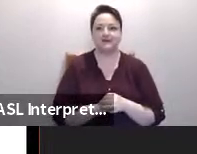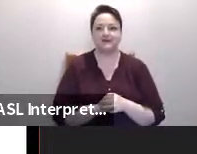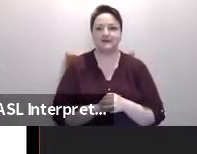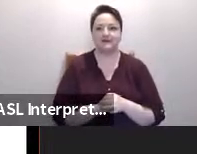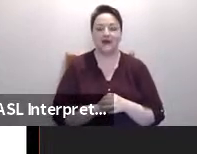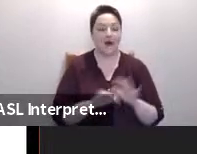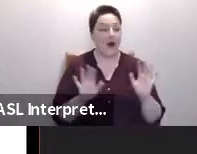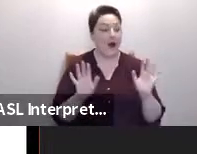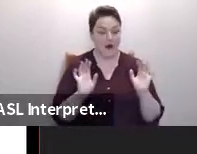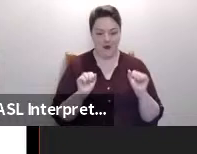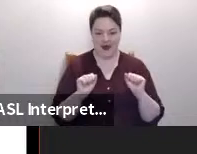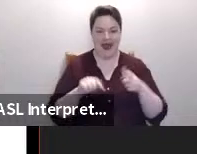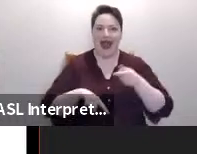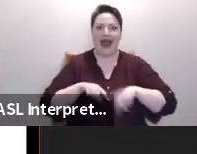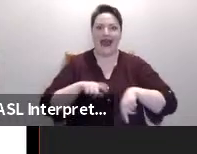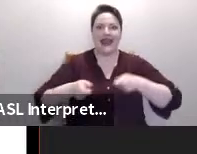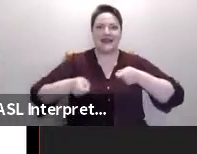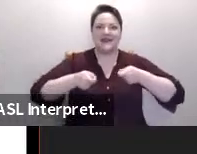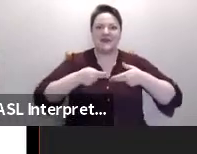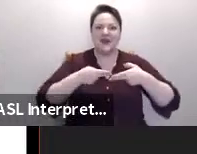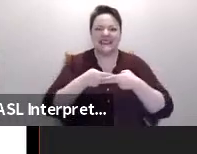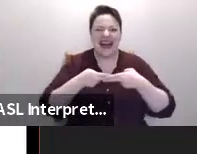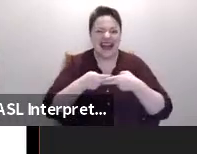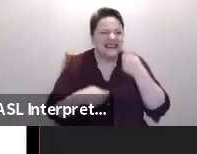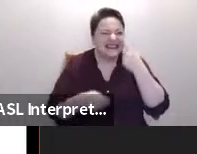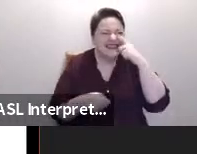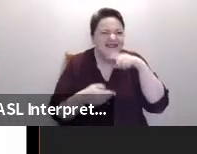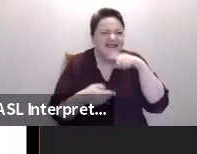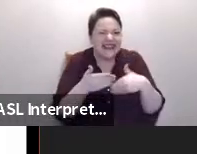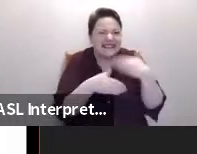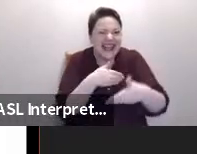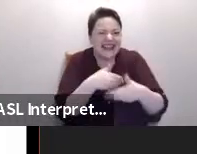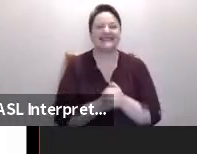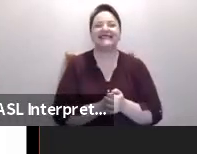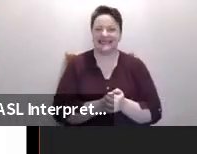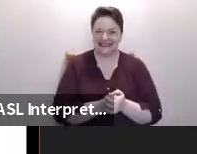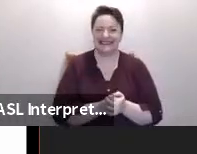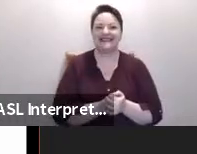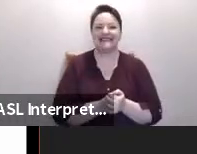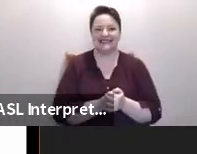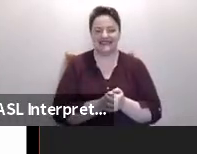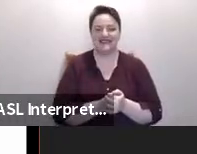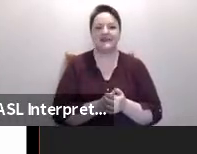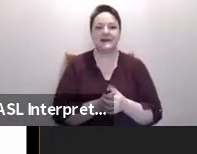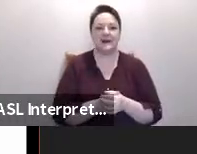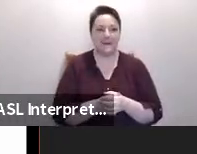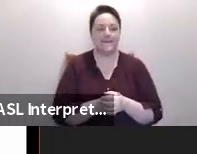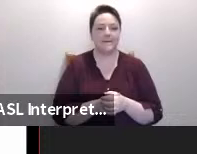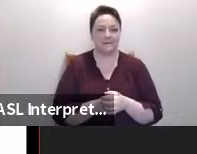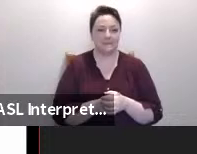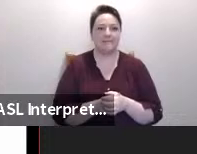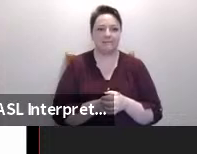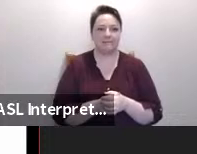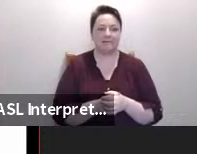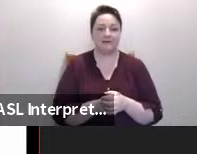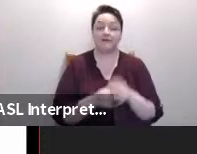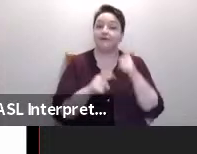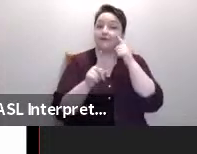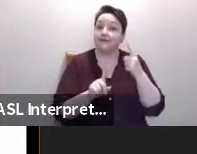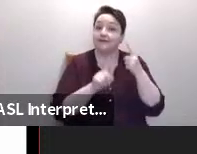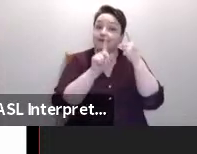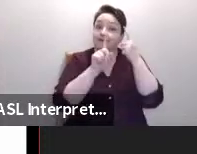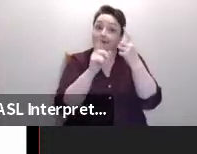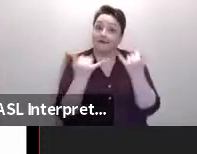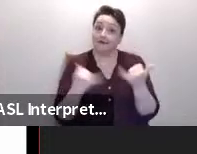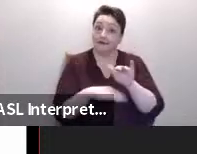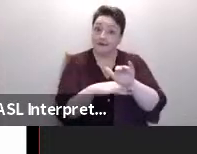Oh, I don't have control over the slides, so if you could please, next slide. So the main objectives